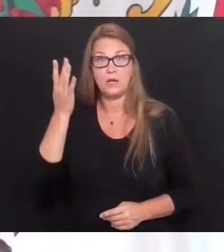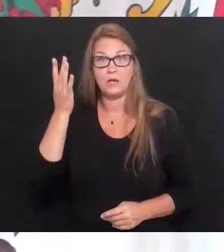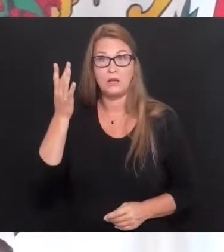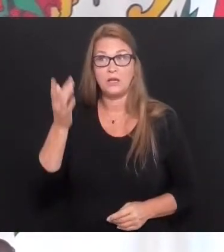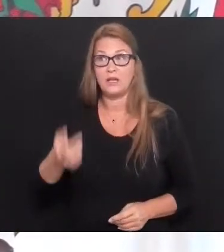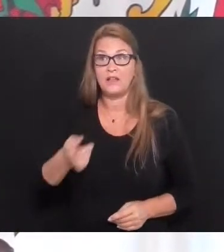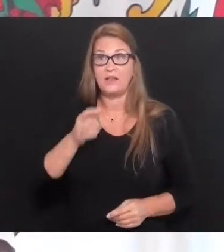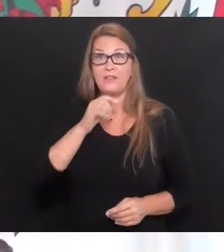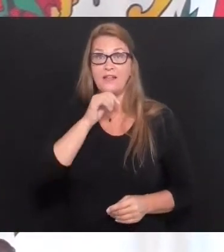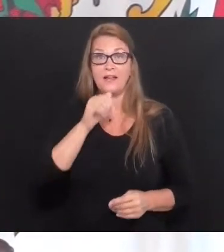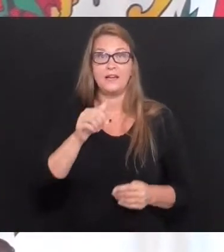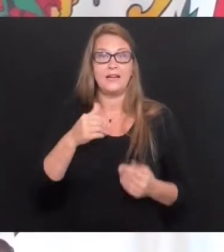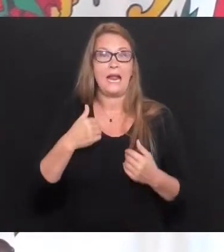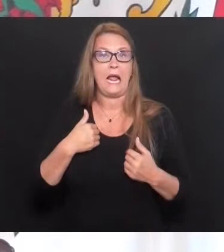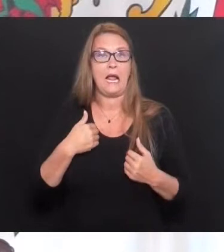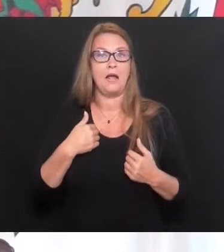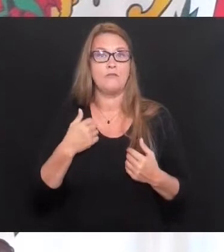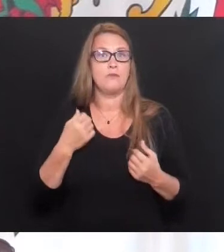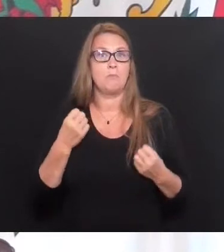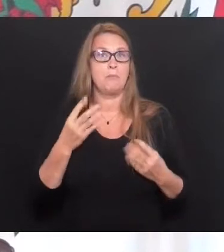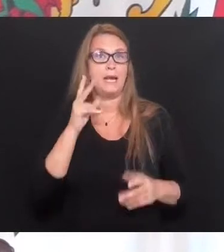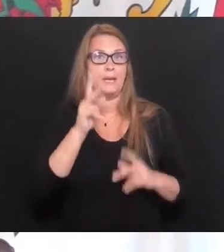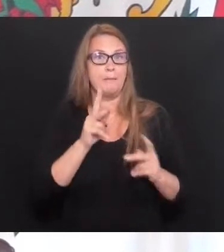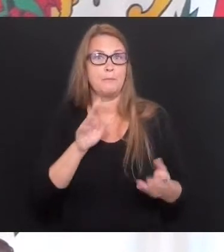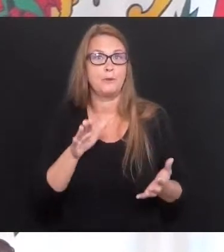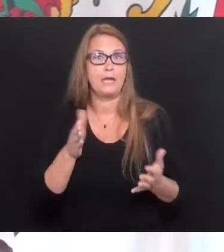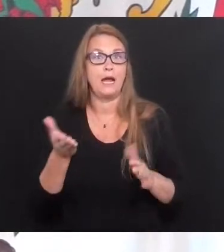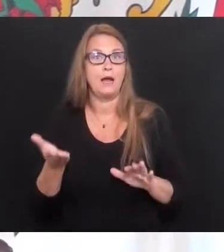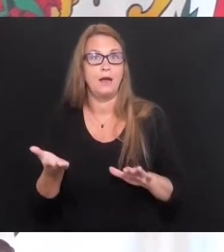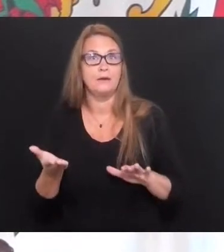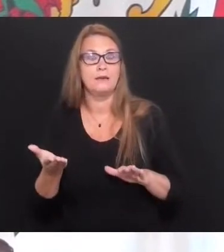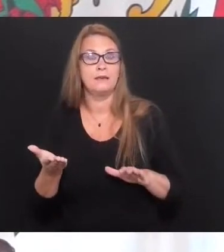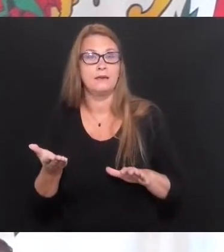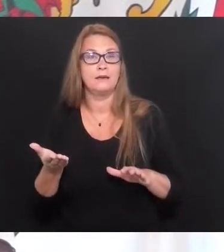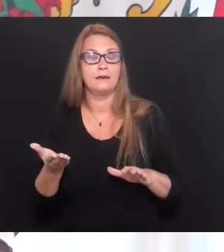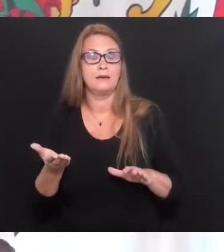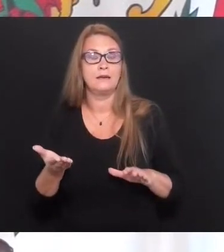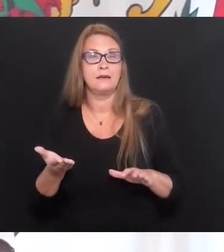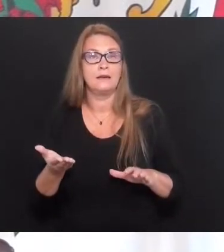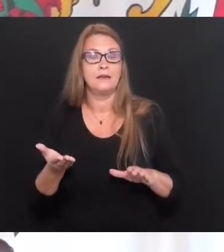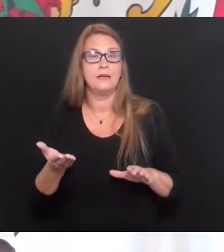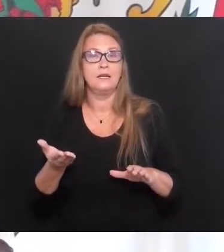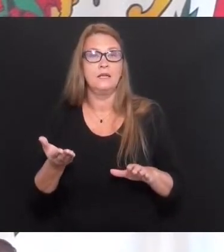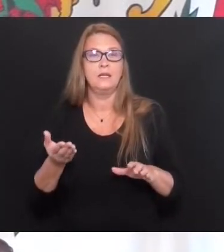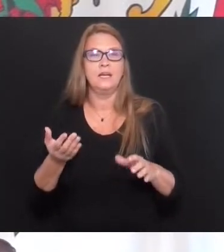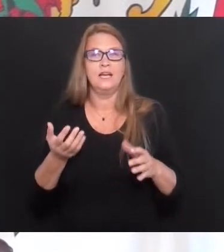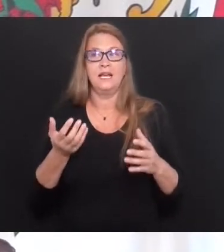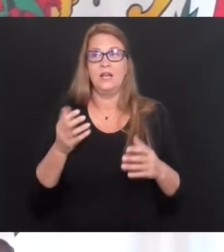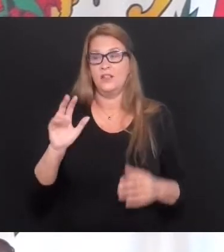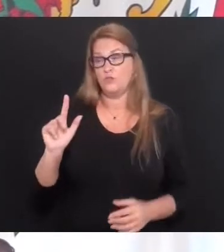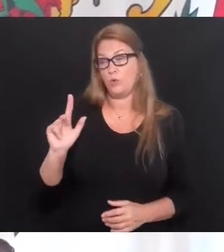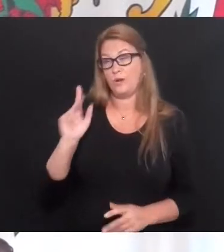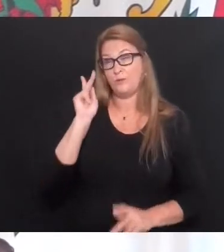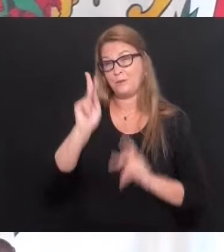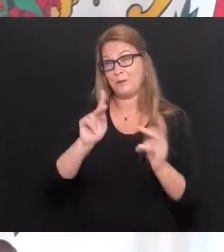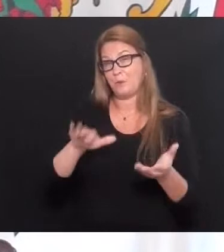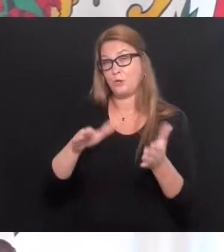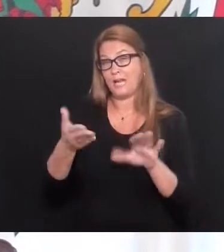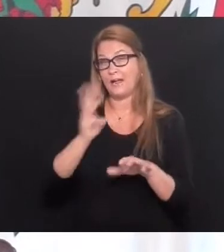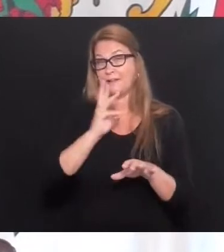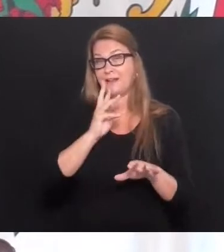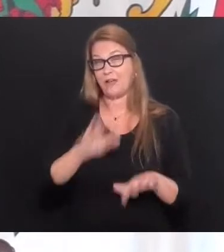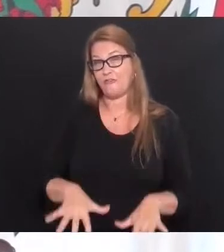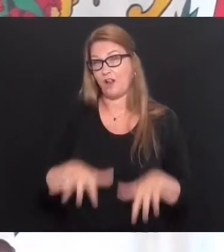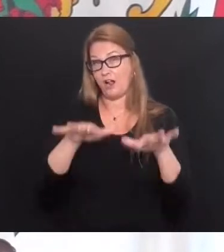hadn't lost loved ones. Those were the lucky ones. And we lost 23. And it